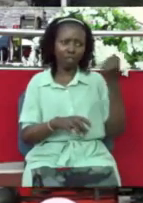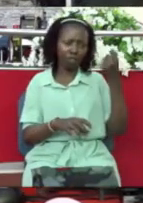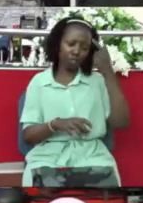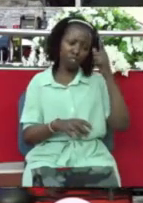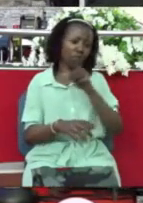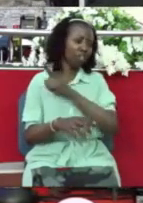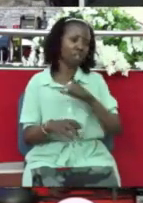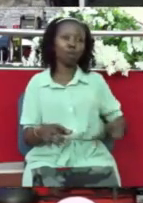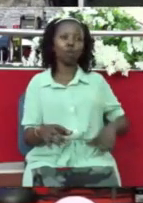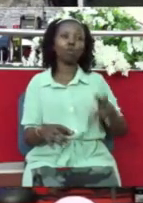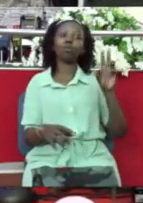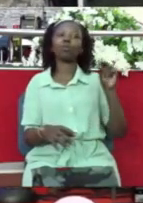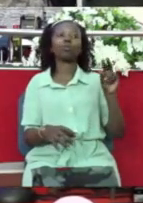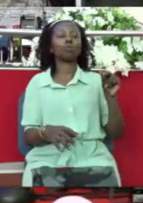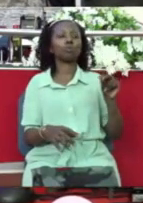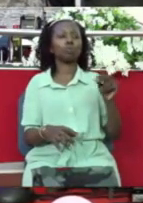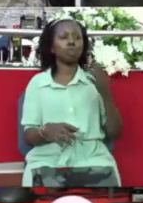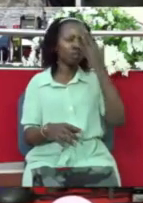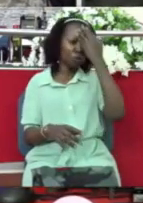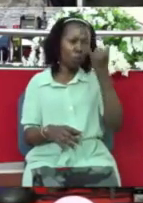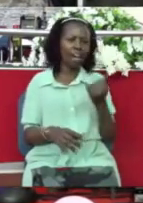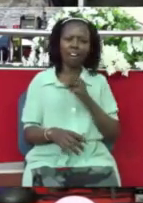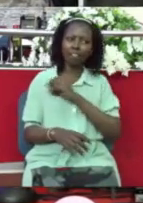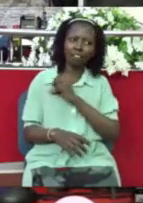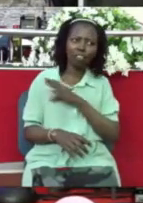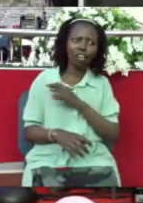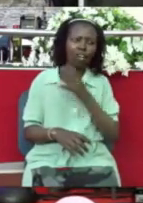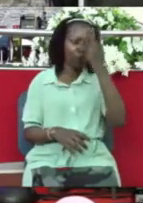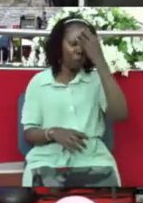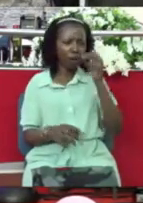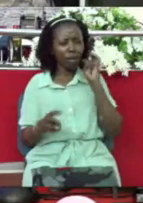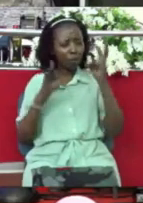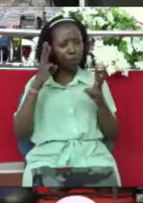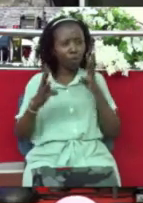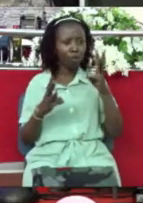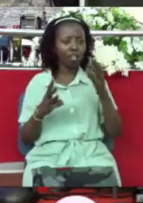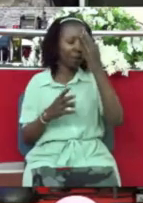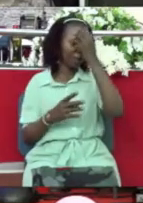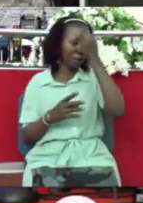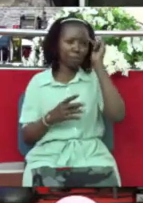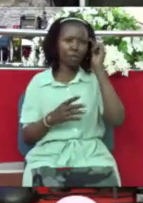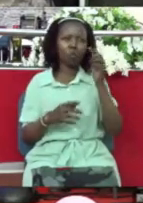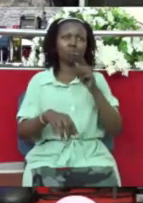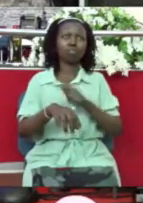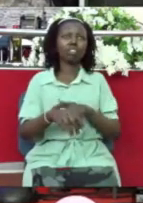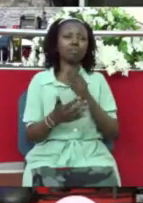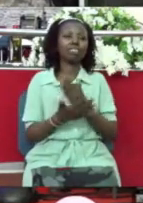Why do we fear? Why do we get dismayed? It's because sometimes we are